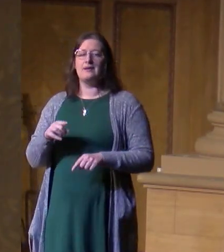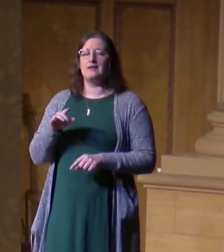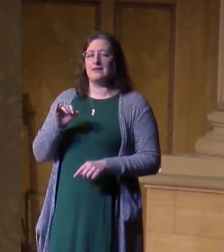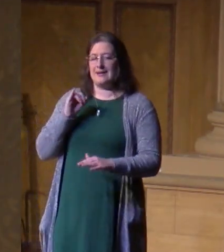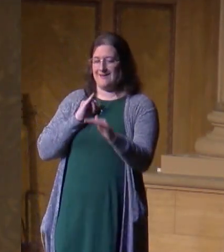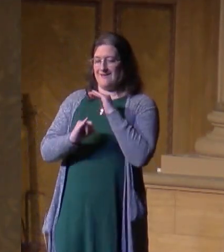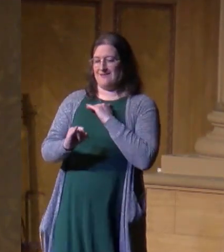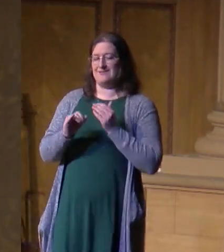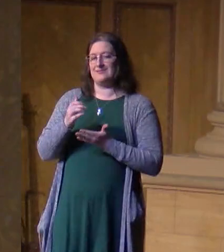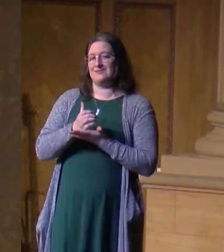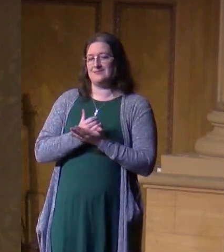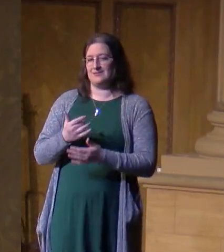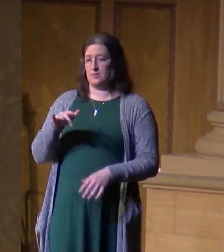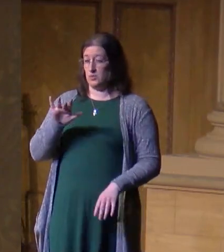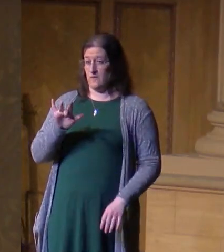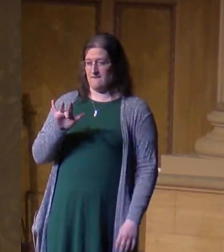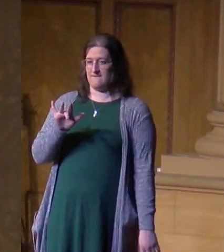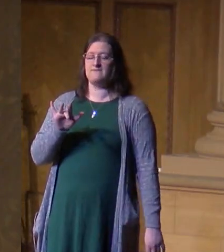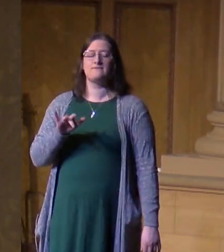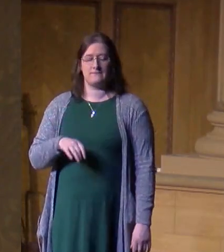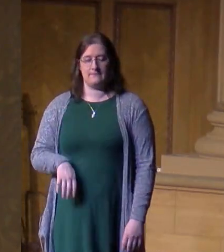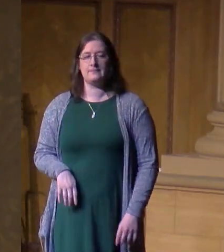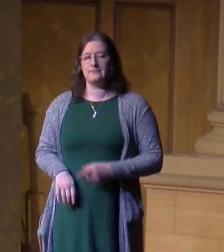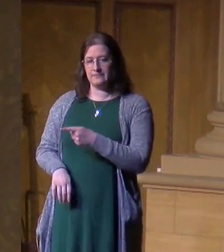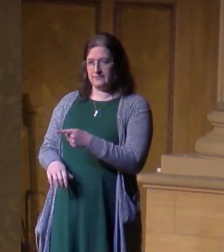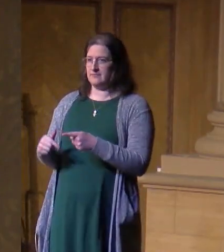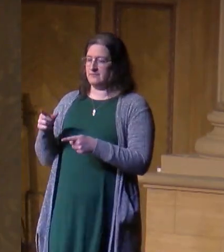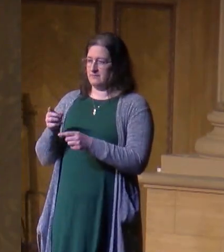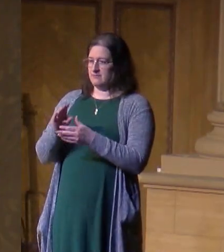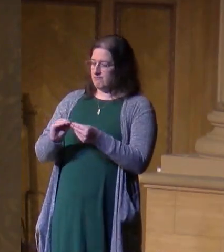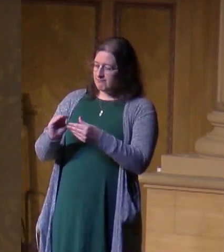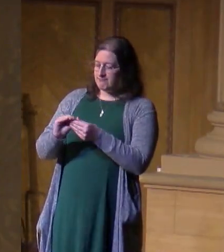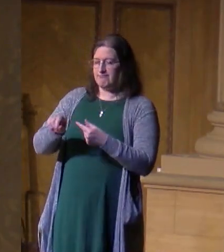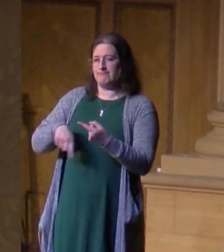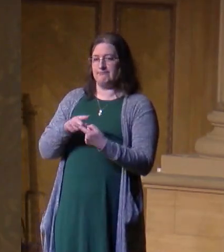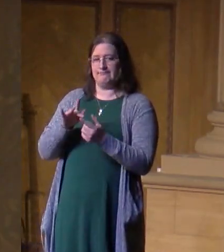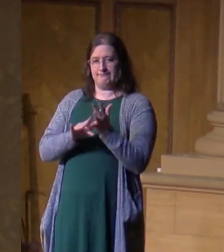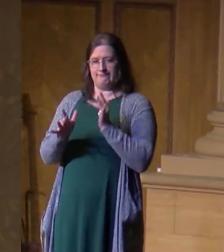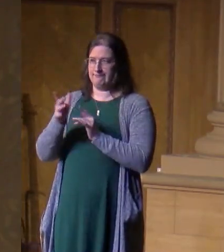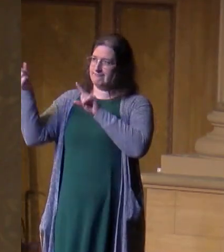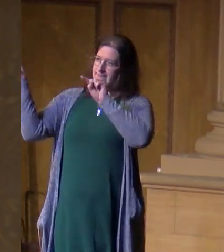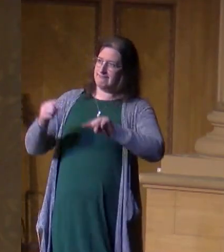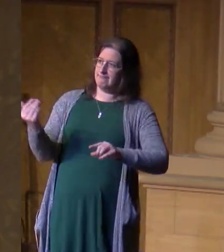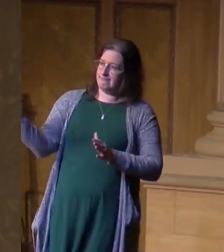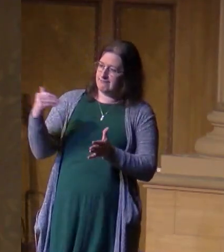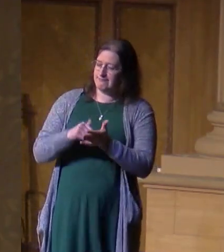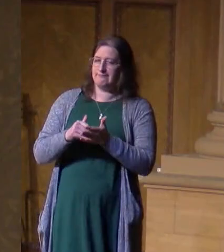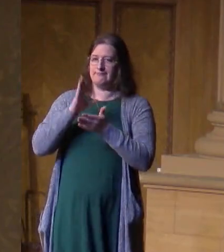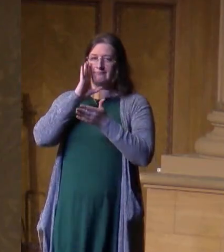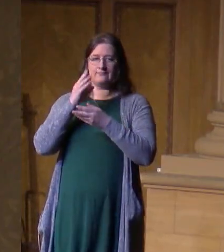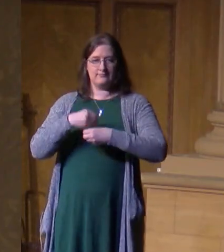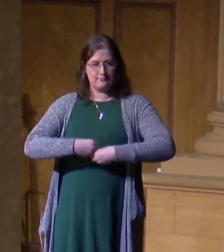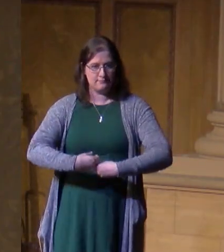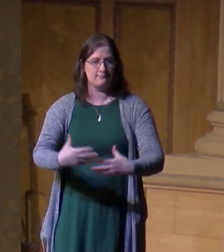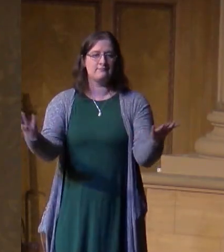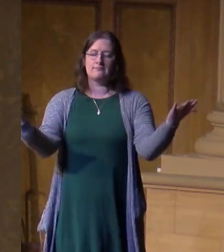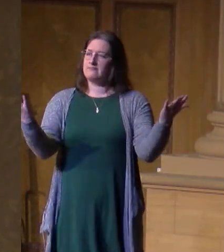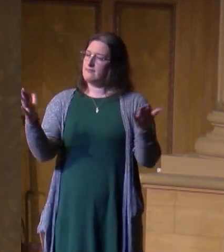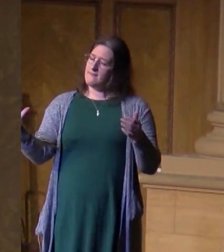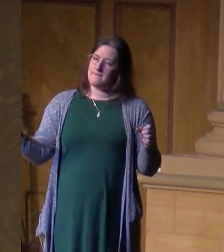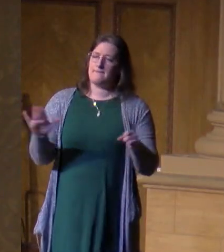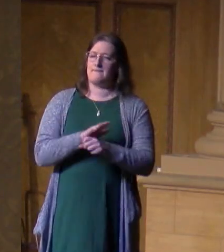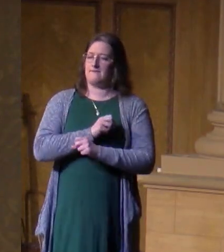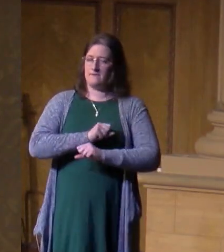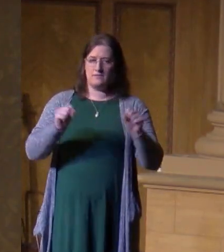In this chapter, we get this picture of what it's going to be like when Jesus comes again to bring salvation in the fullest sense of the word.